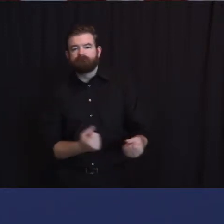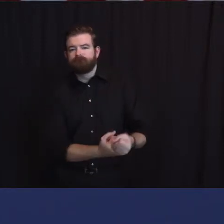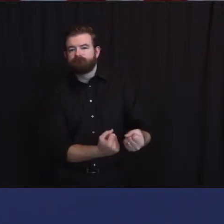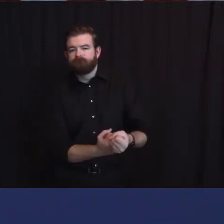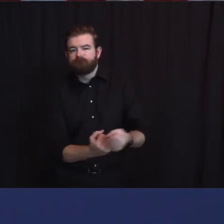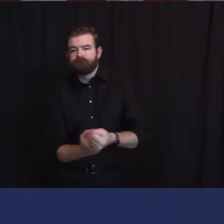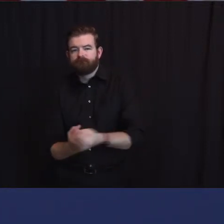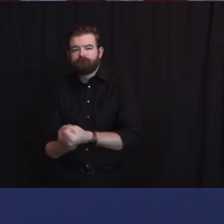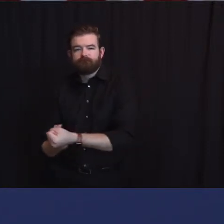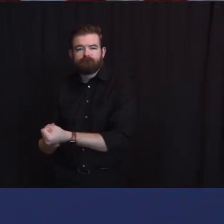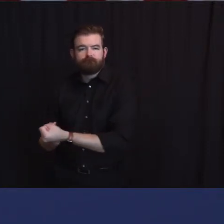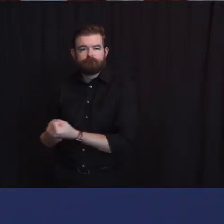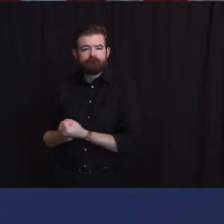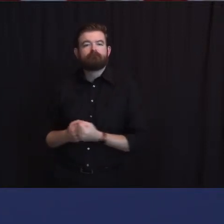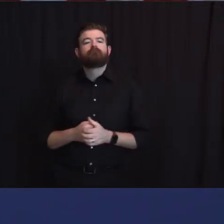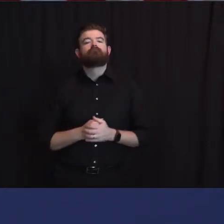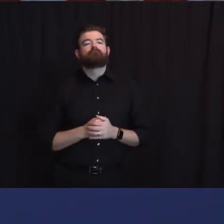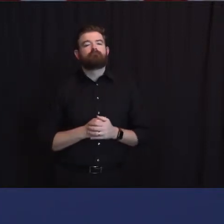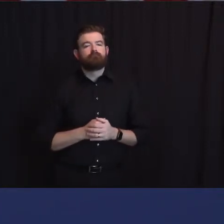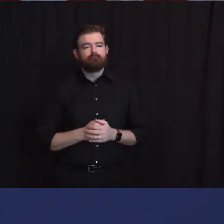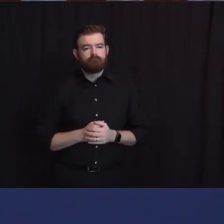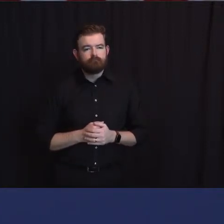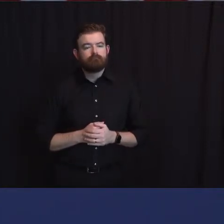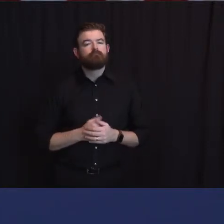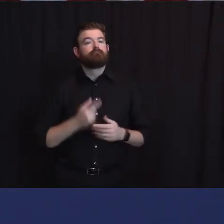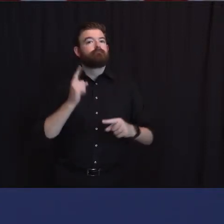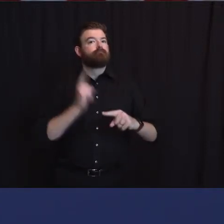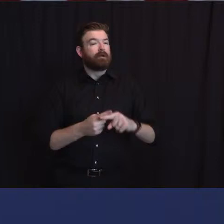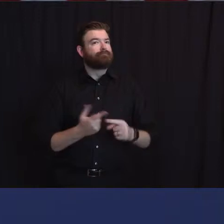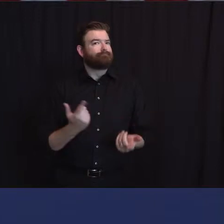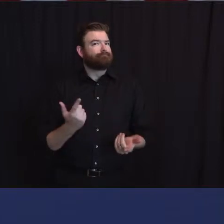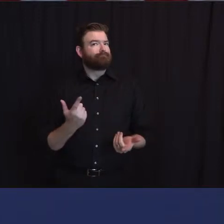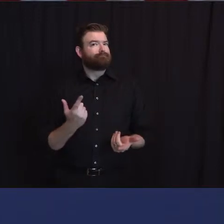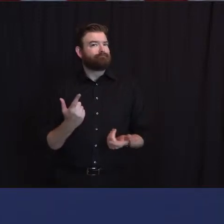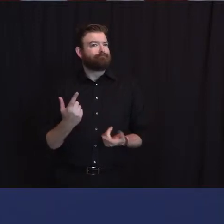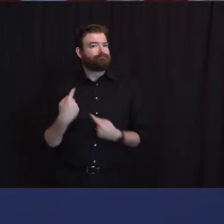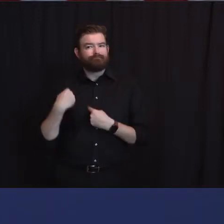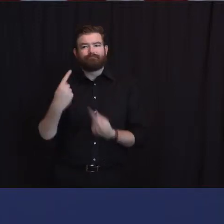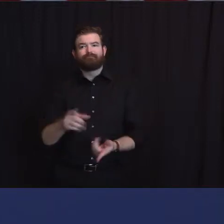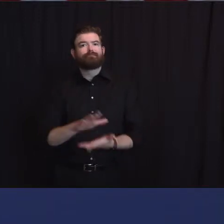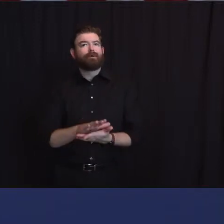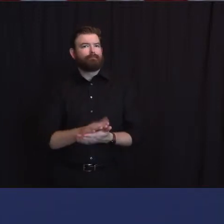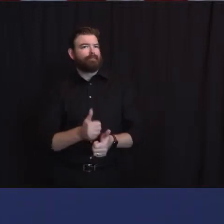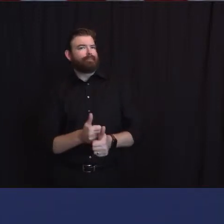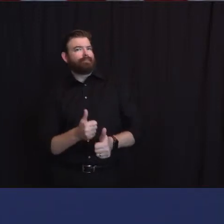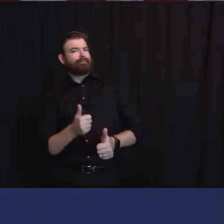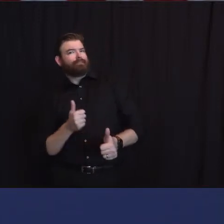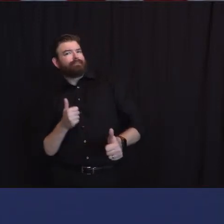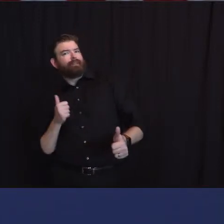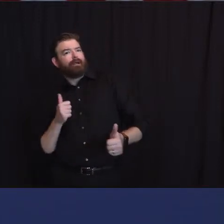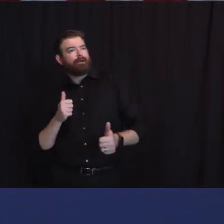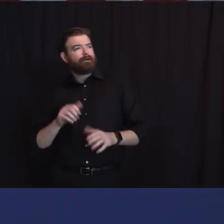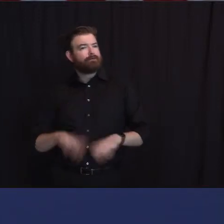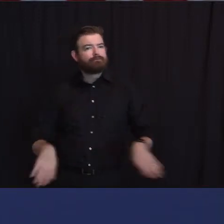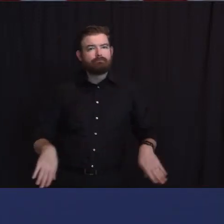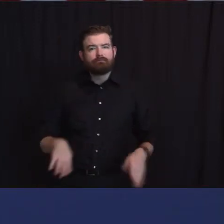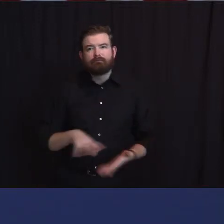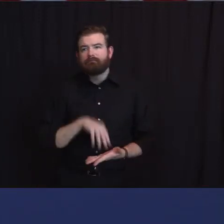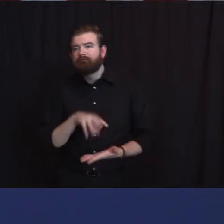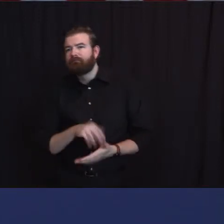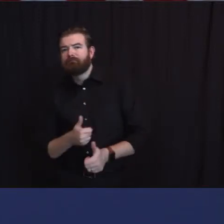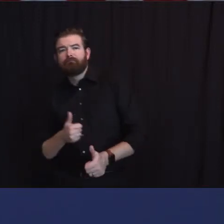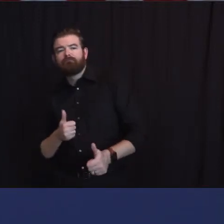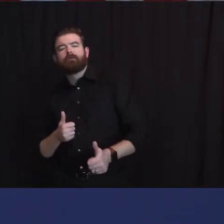of lost instructional time, summer activities, and activities taking place beyond the traditional school